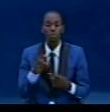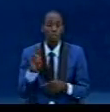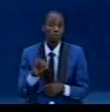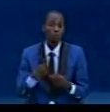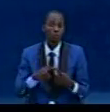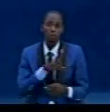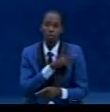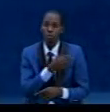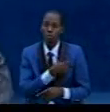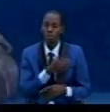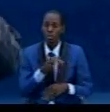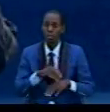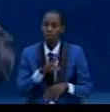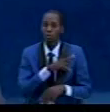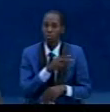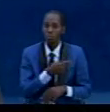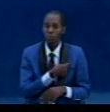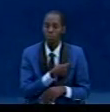test.